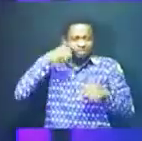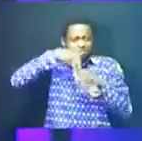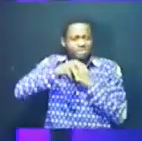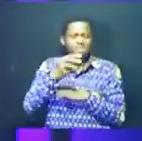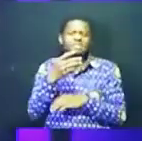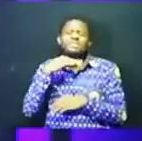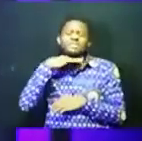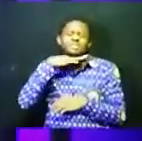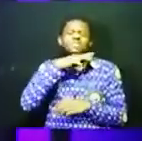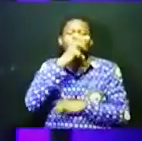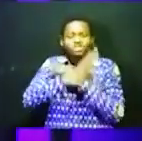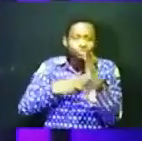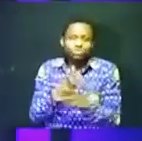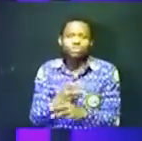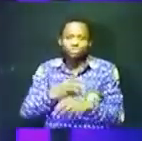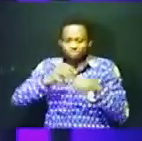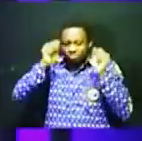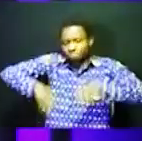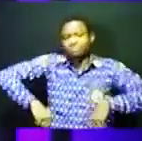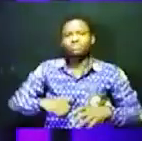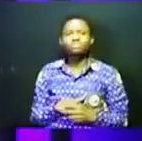unsanctified